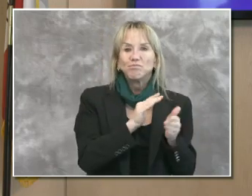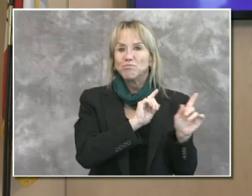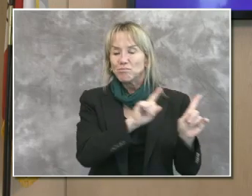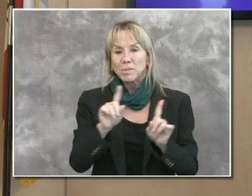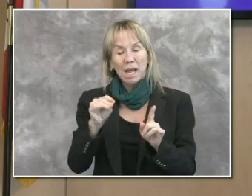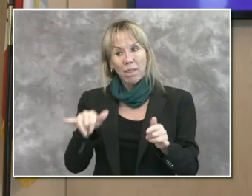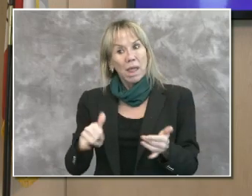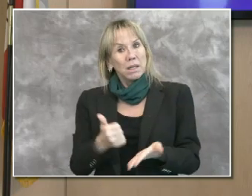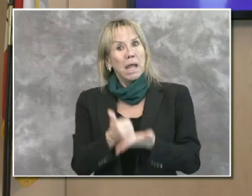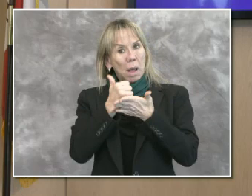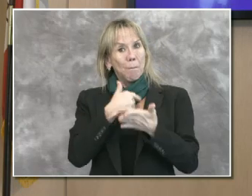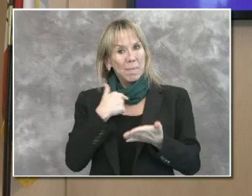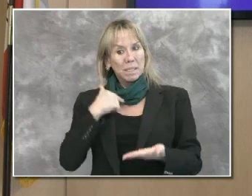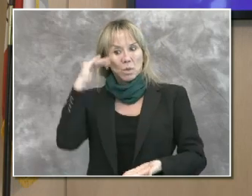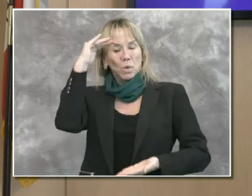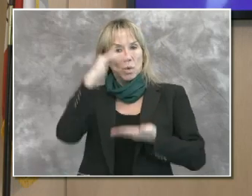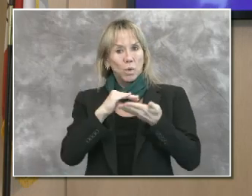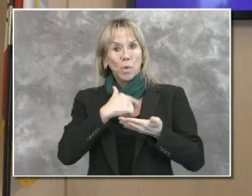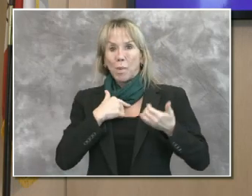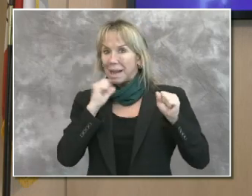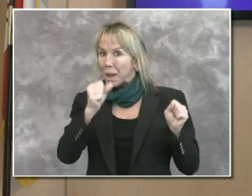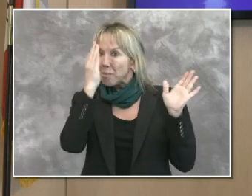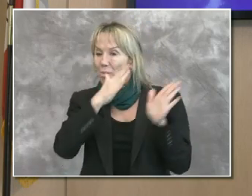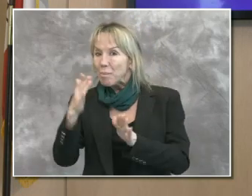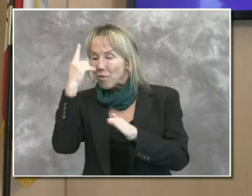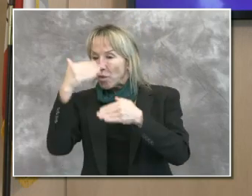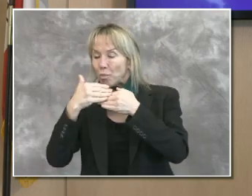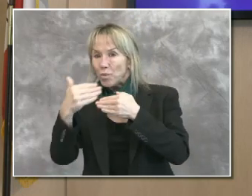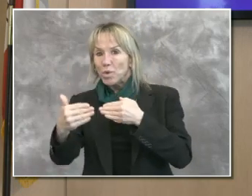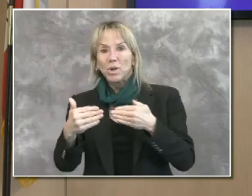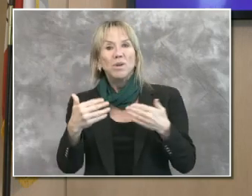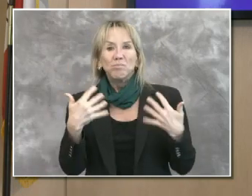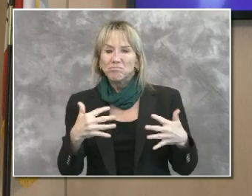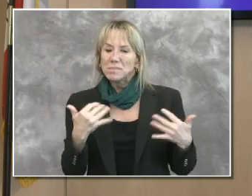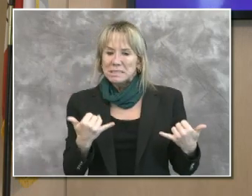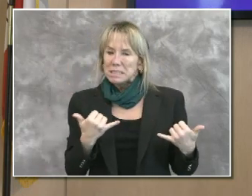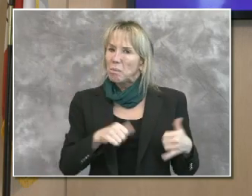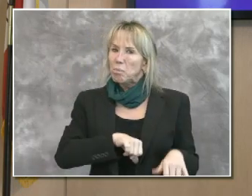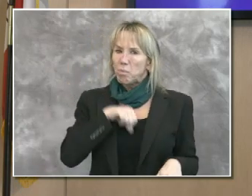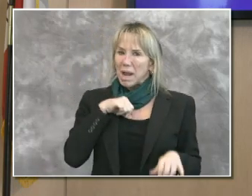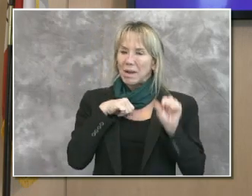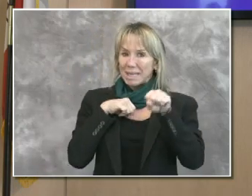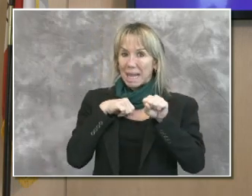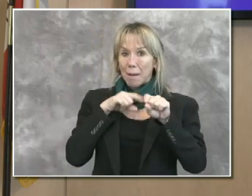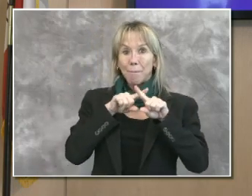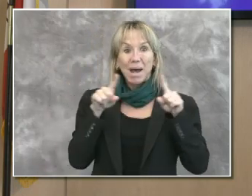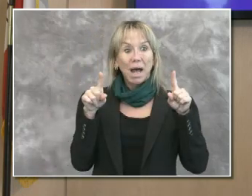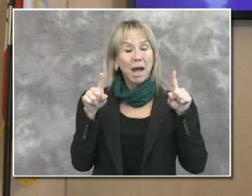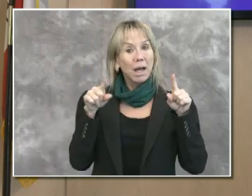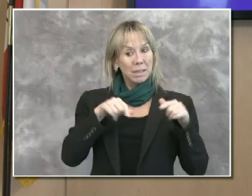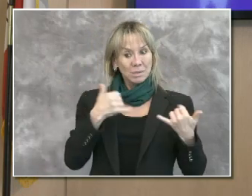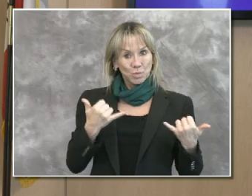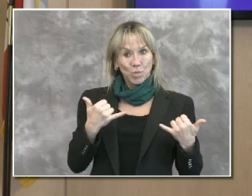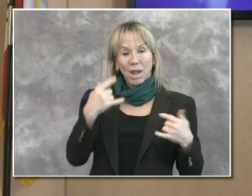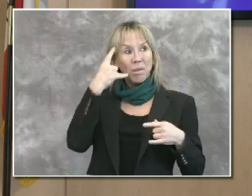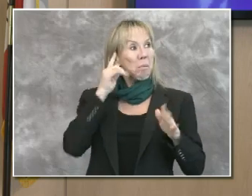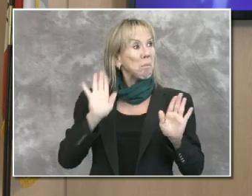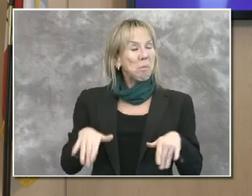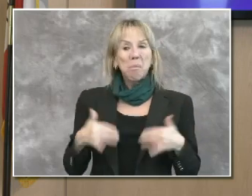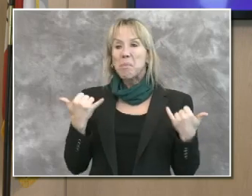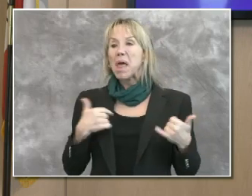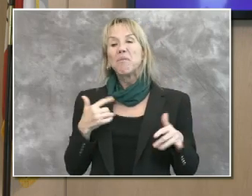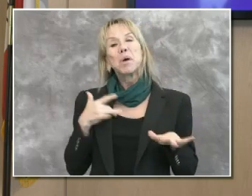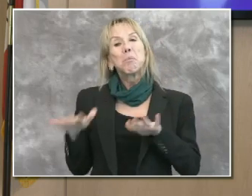begin to prepare for the future. We should be proud of where we are today, but we should not allow where we are today to lull us into a false sense